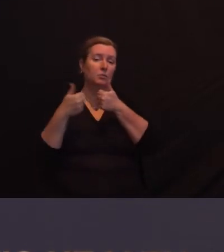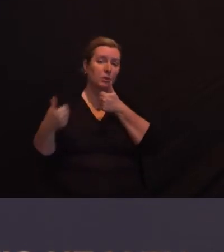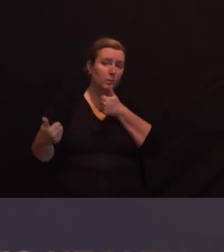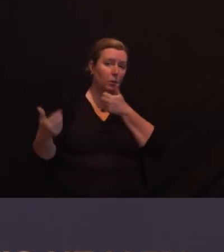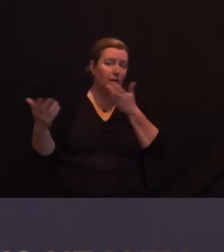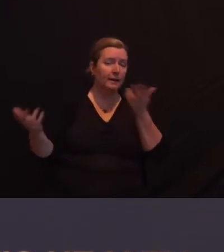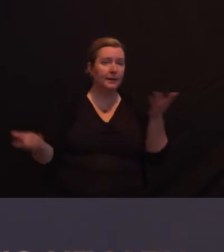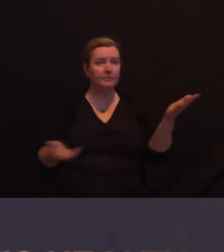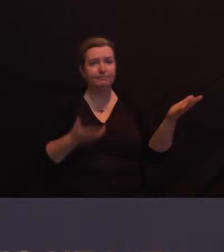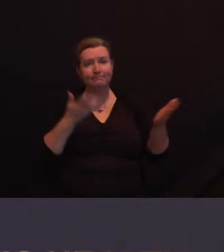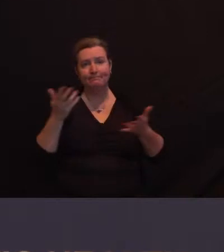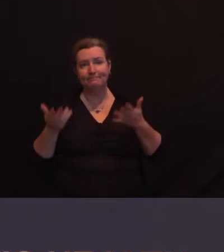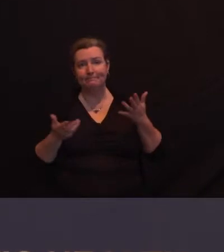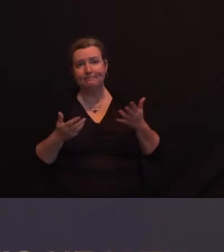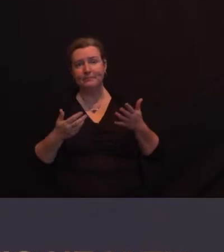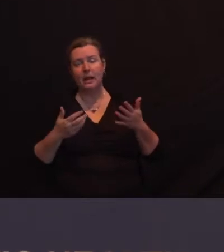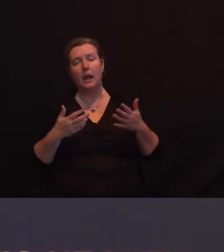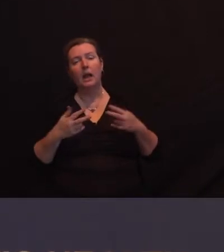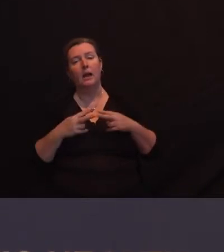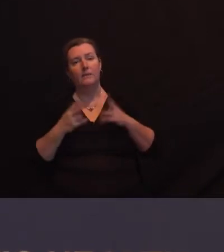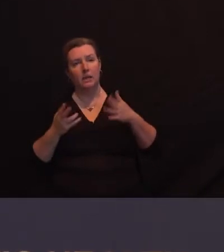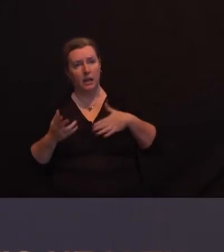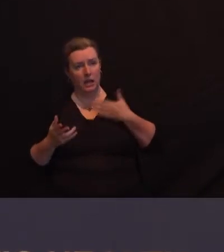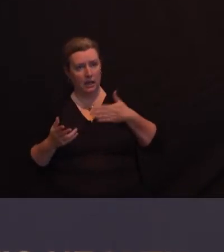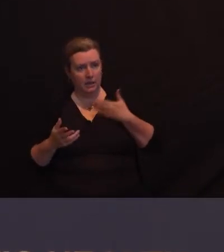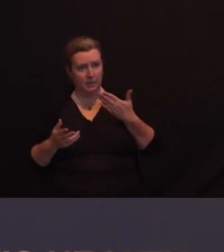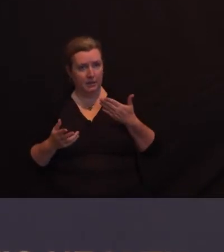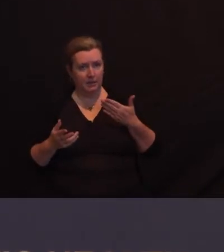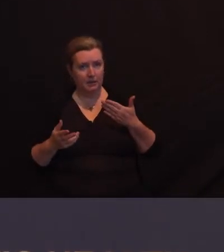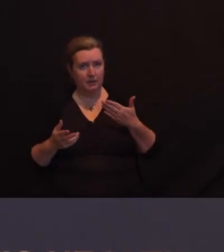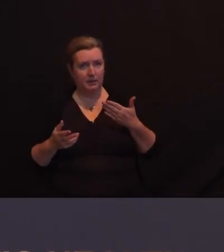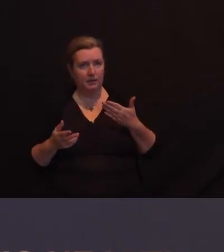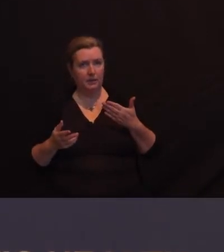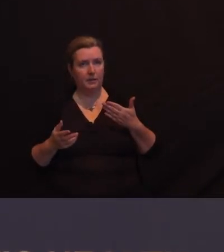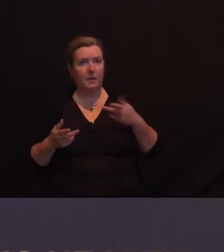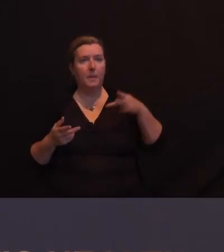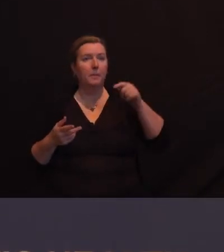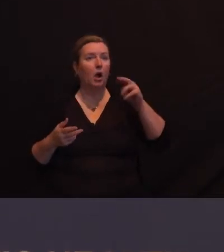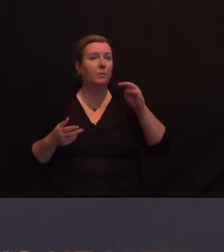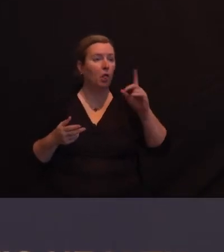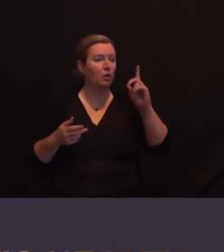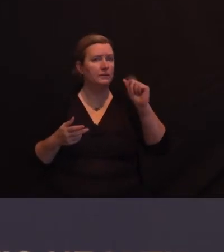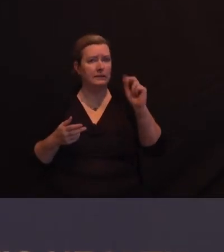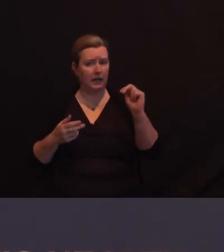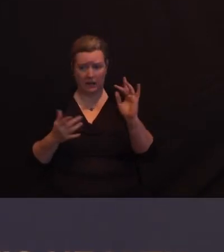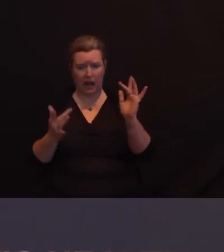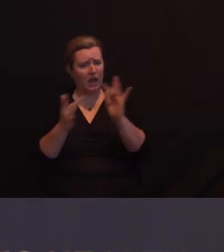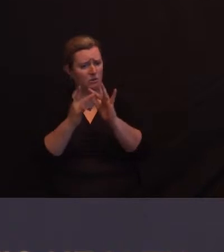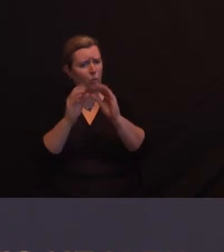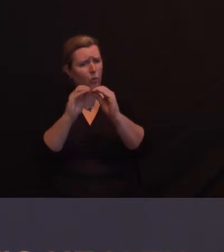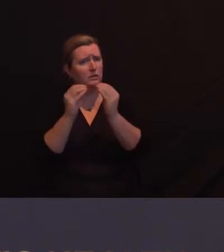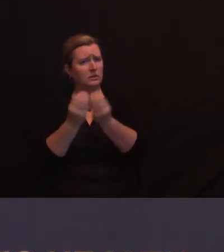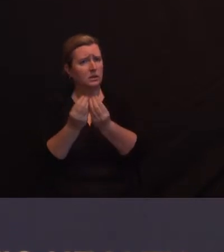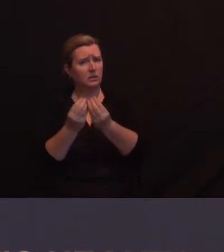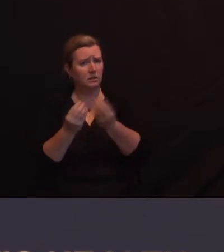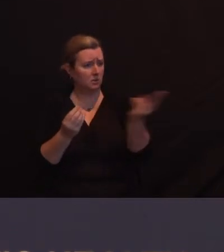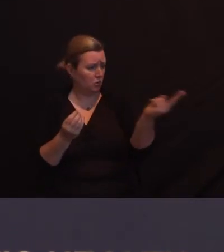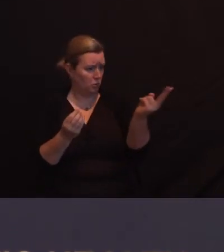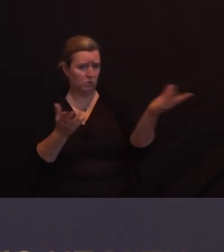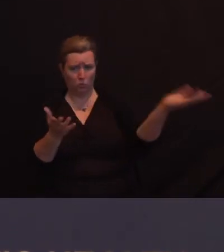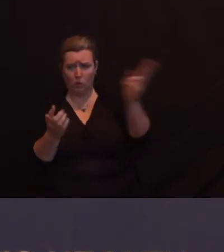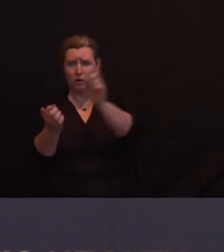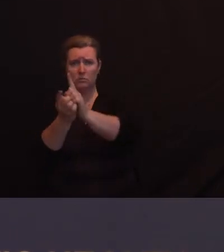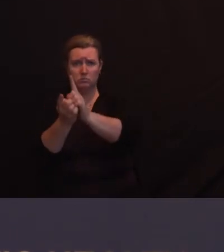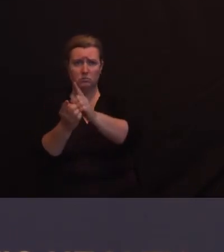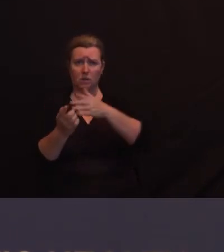setting. I'd be very happy, Paramel or Dan, if you could follow up with this organization. I'm not sure it's necessarily me, but we would be happy to sit with